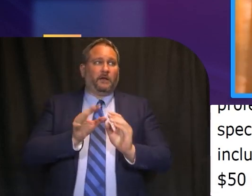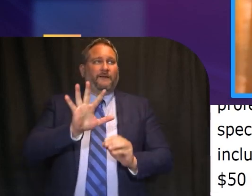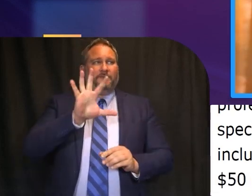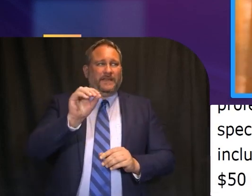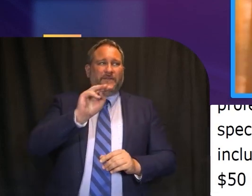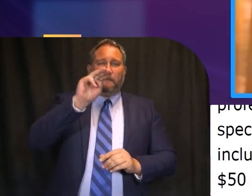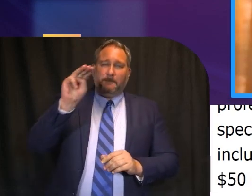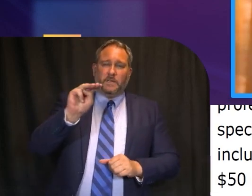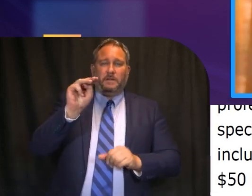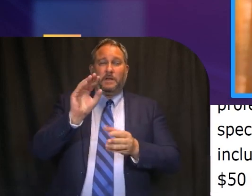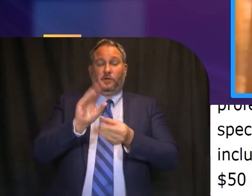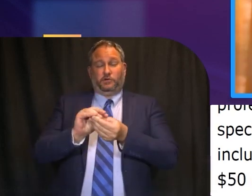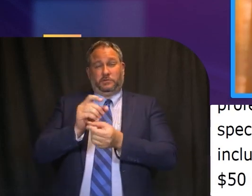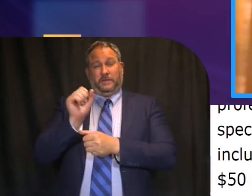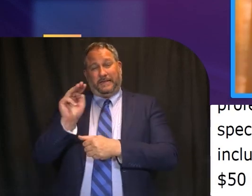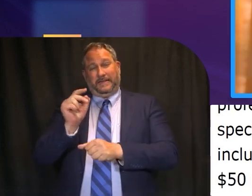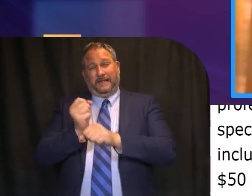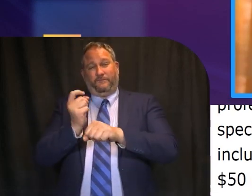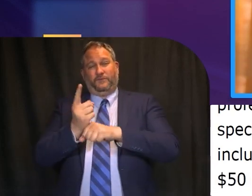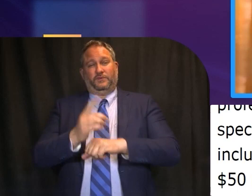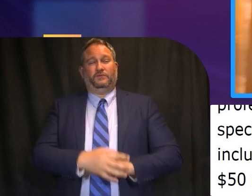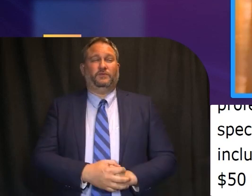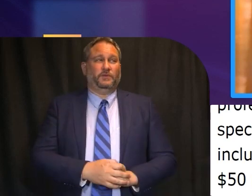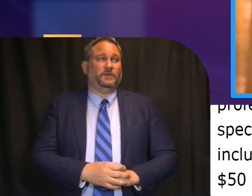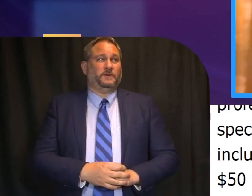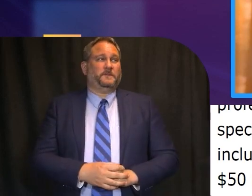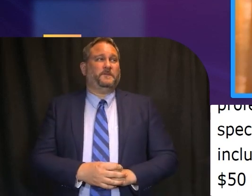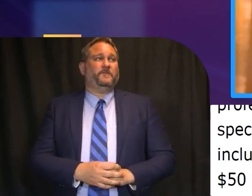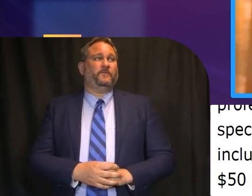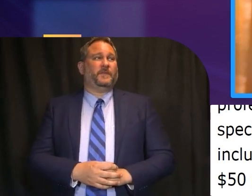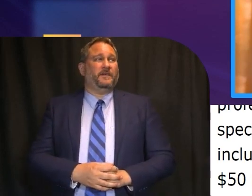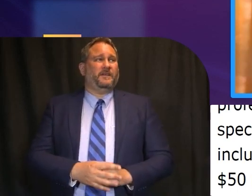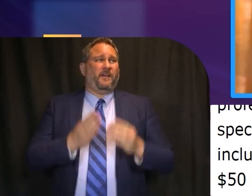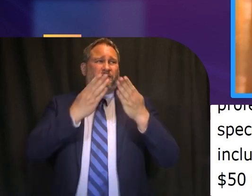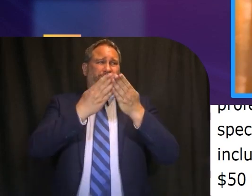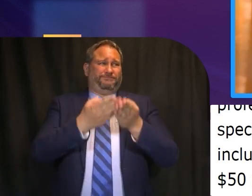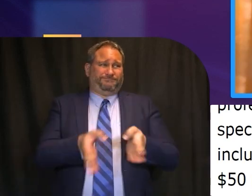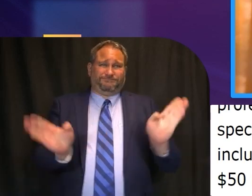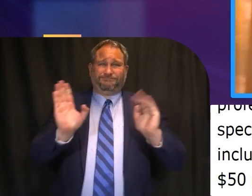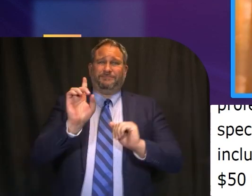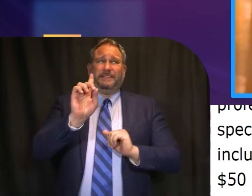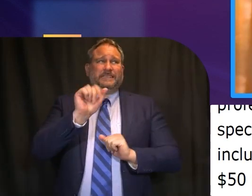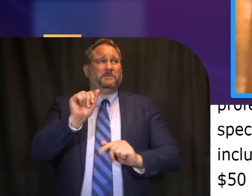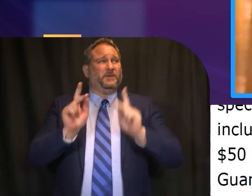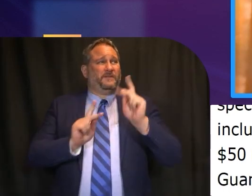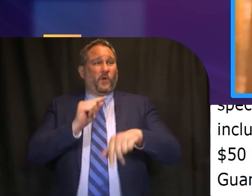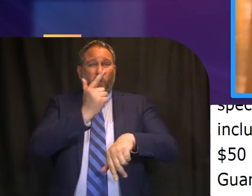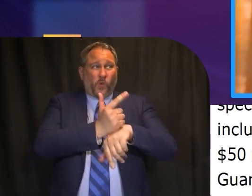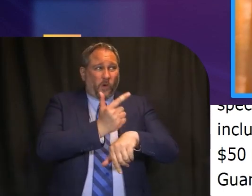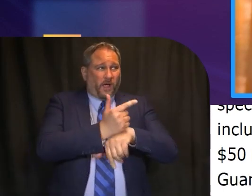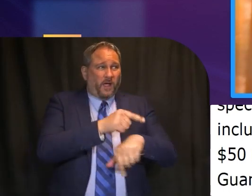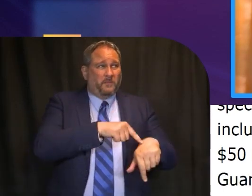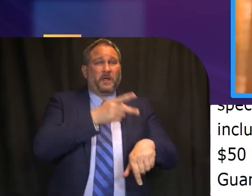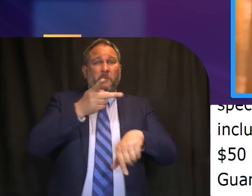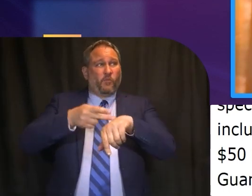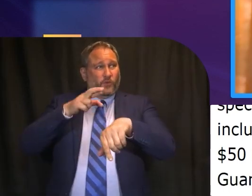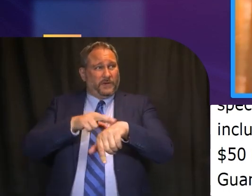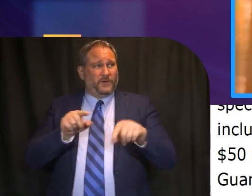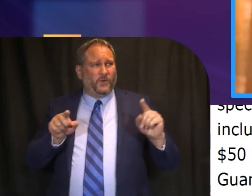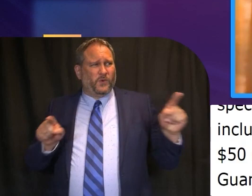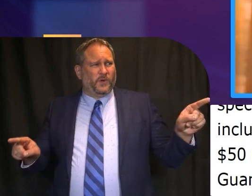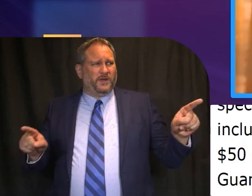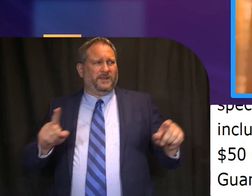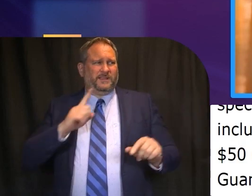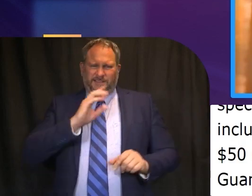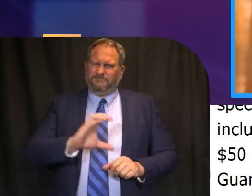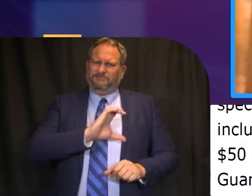disabled people of the U.S. territories such as Guam and Puerto Rico are considered U.S. citizens, they are not eligible for Supplementary